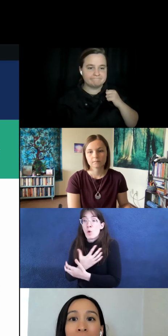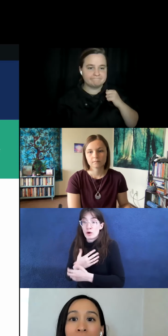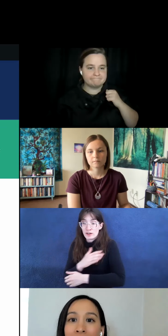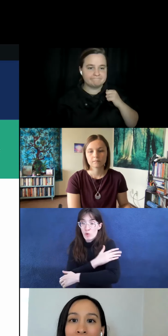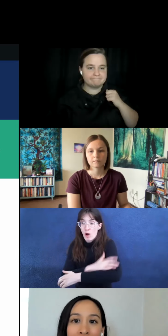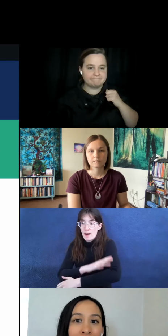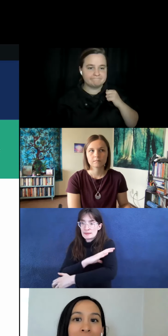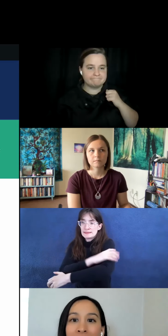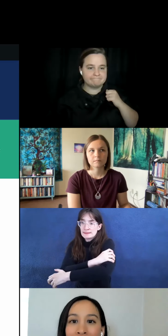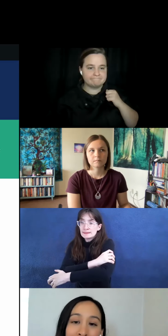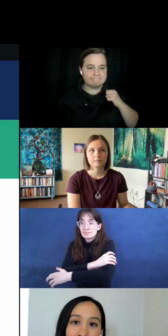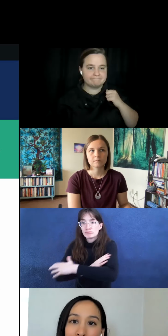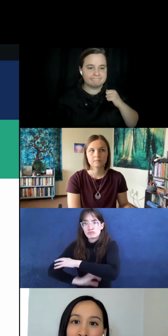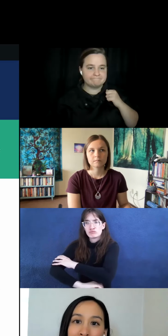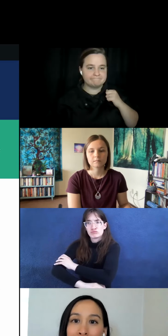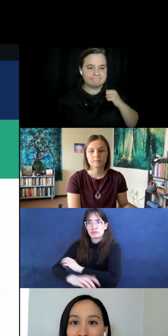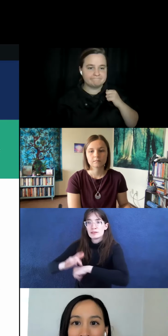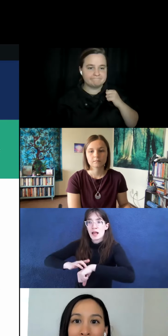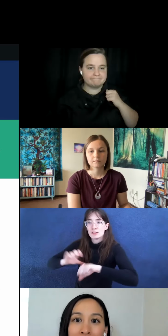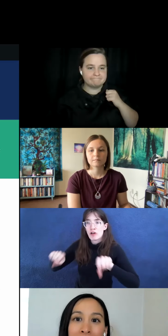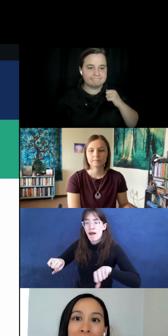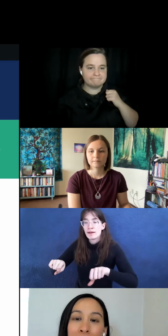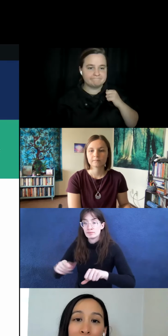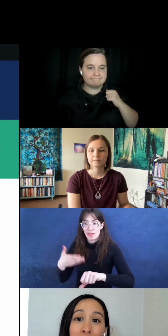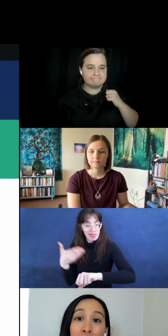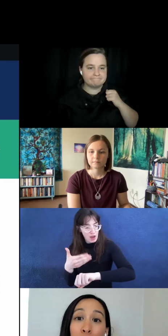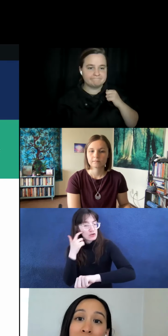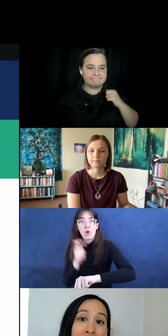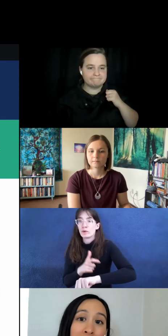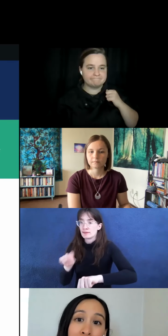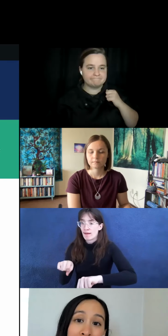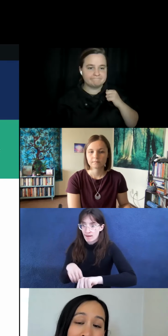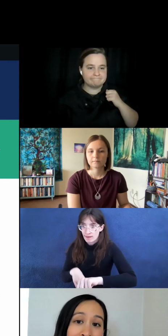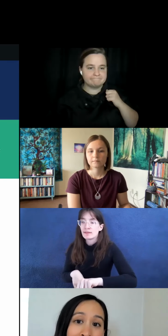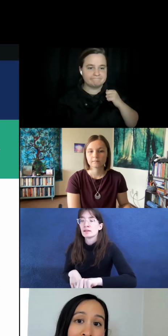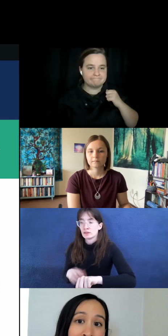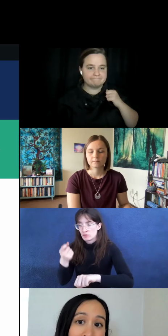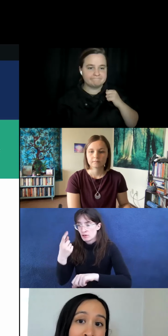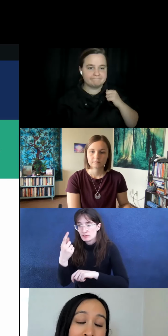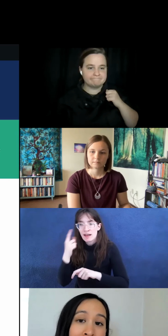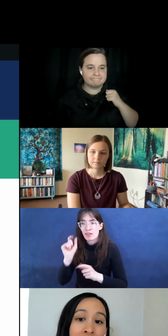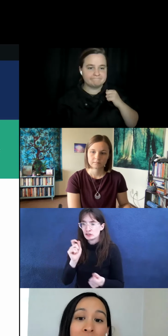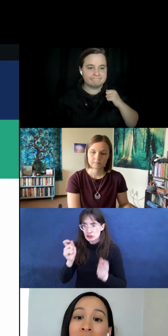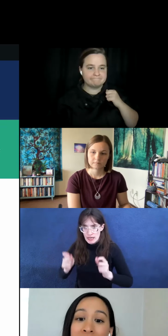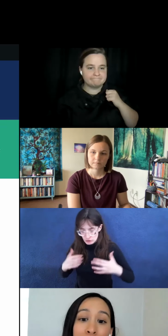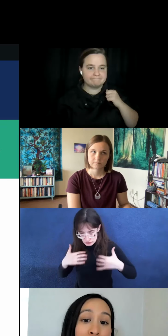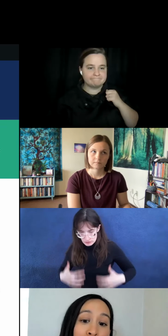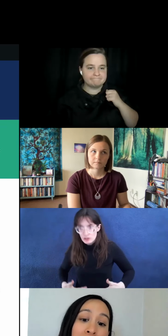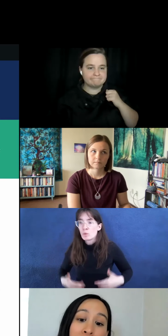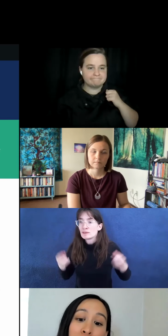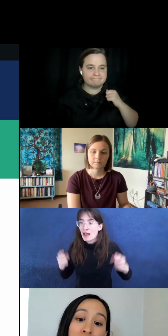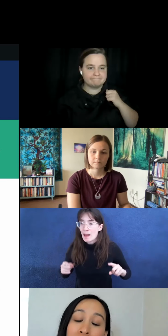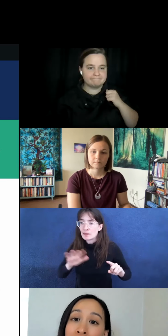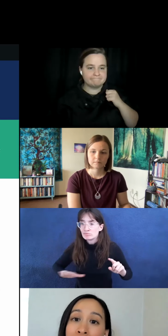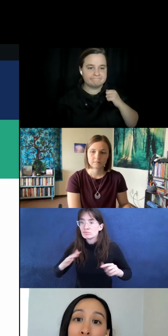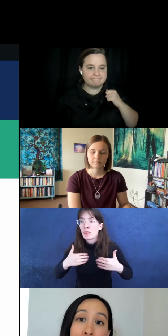It's like, there's my forearm. Being aware, noticing those sensations of change, because sometimes we can